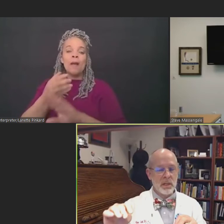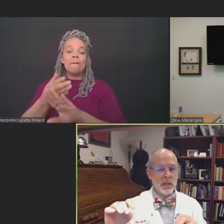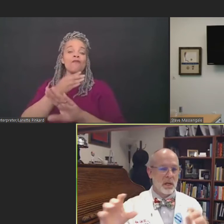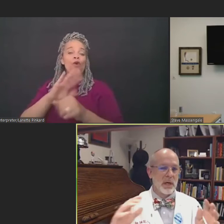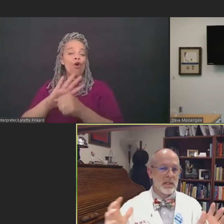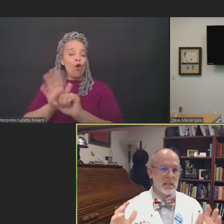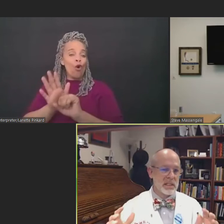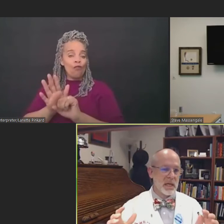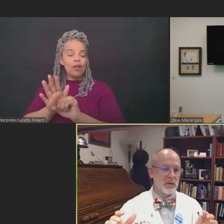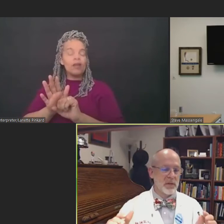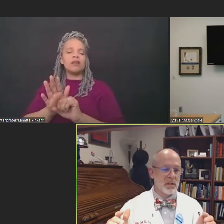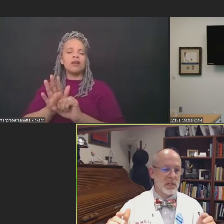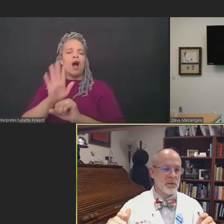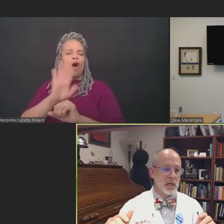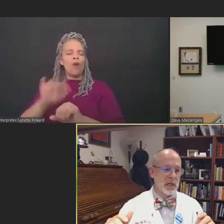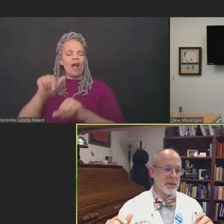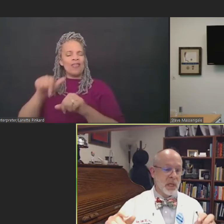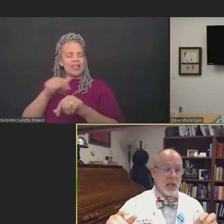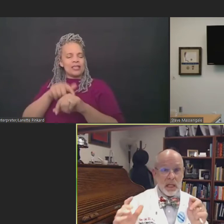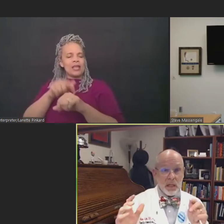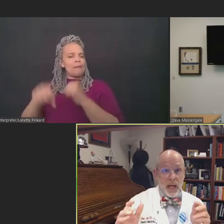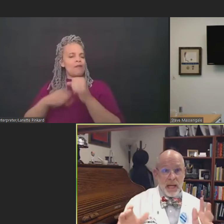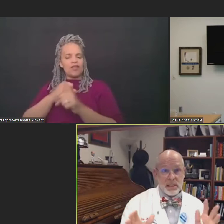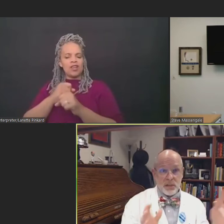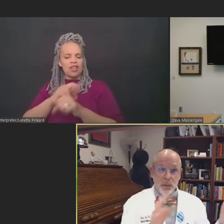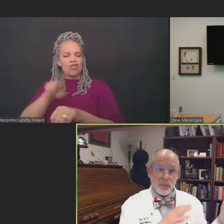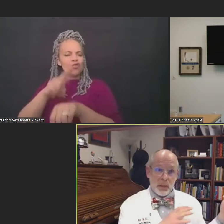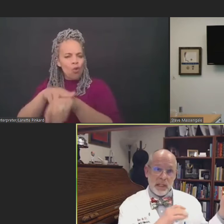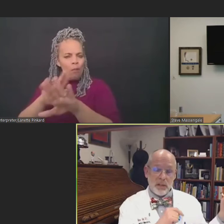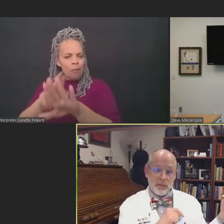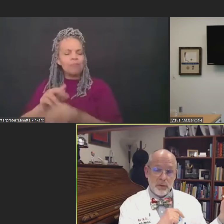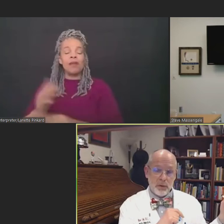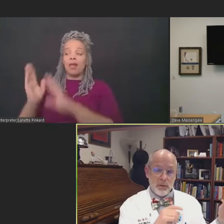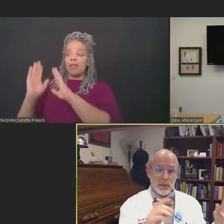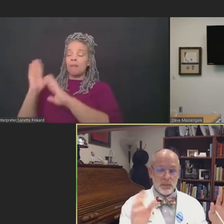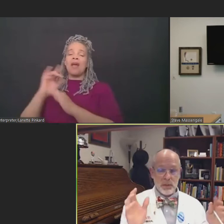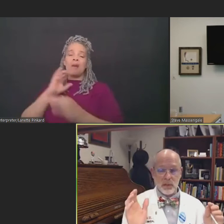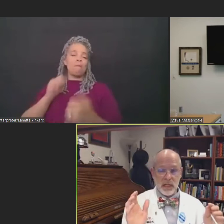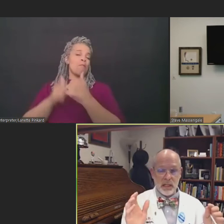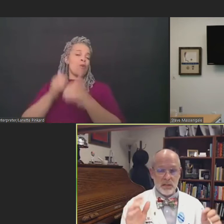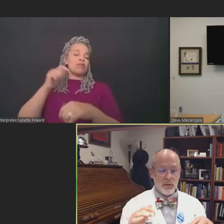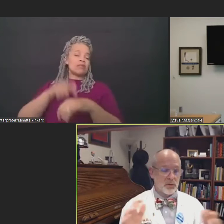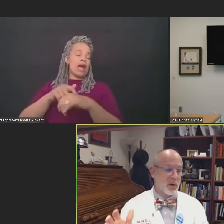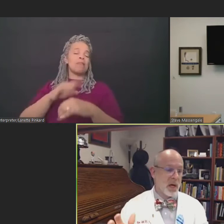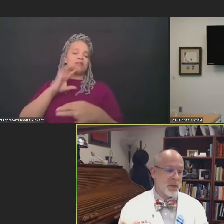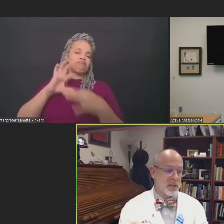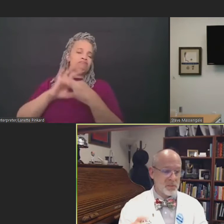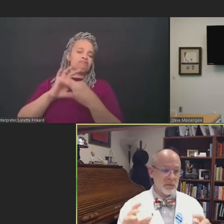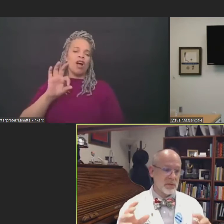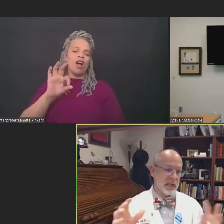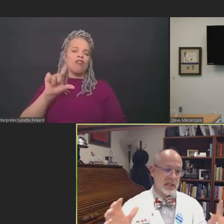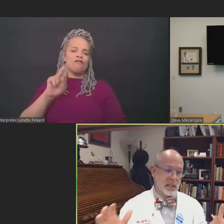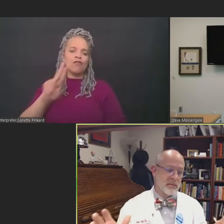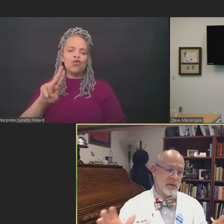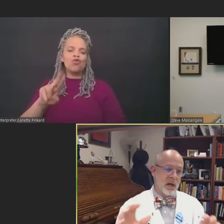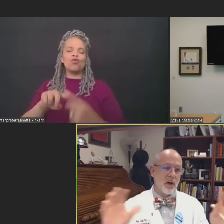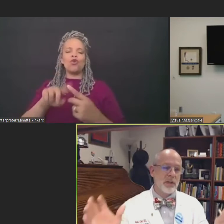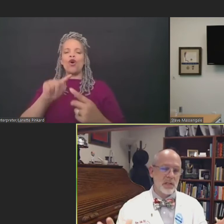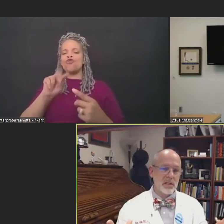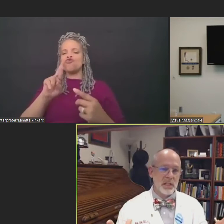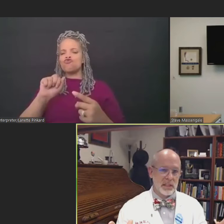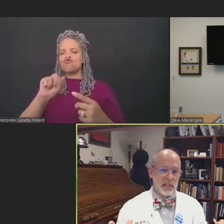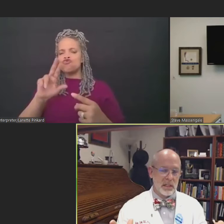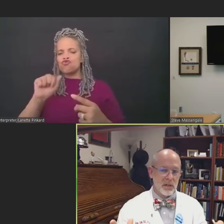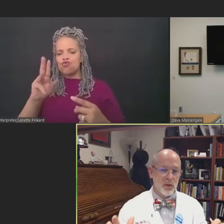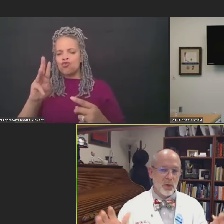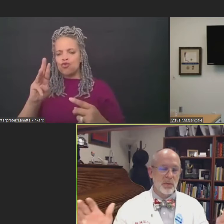COVID around this time of year anyway. In the past, it's been related to flu, it's been related to trauma, it's been related to all the